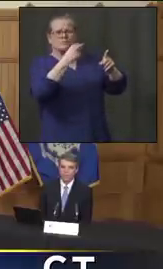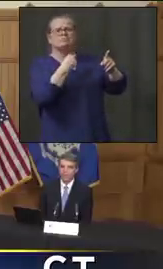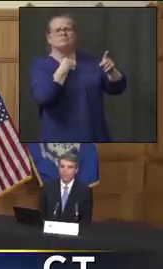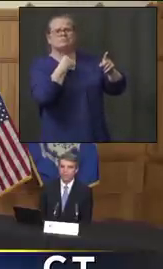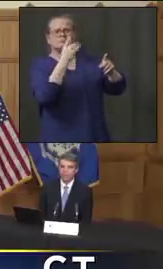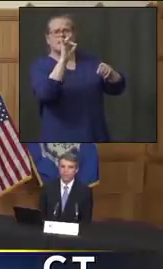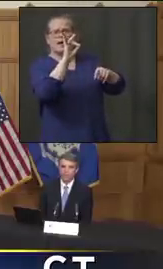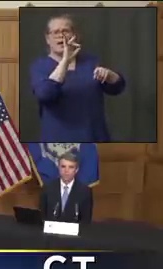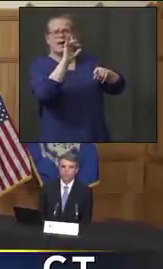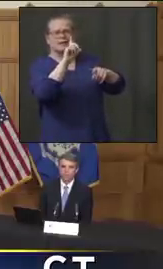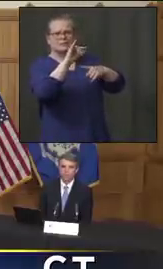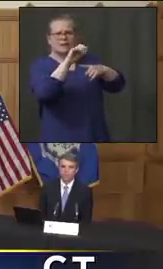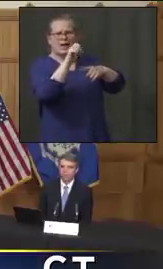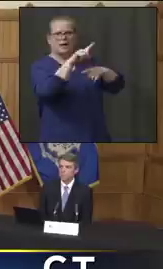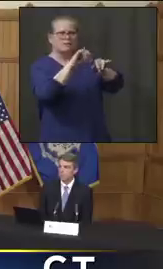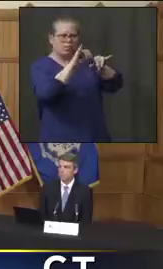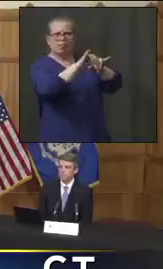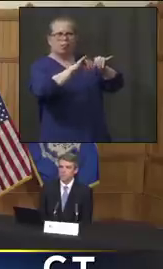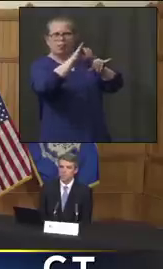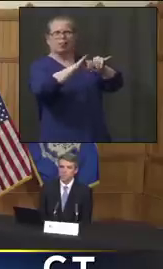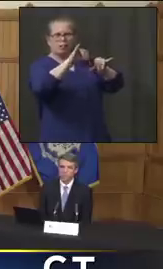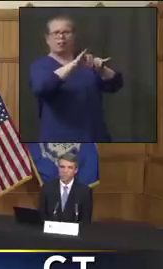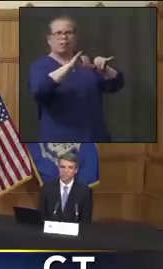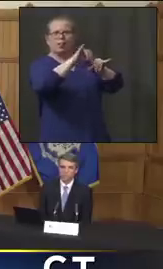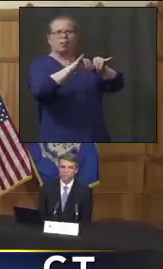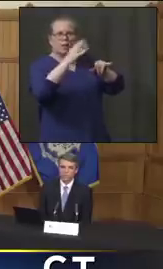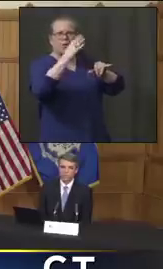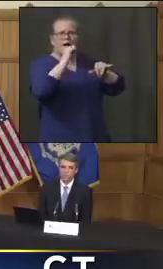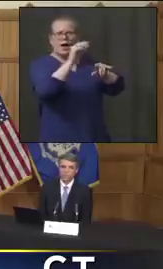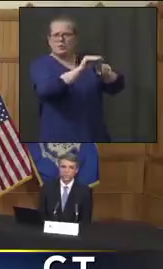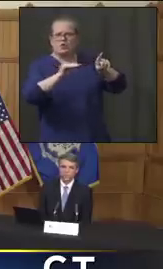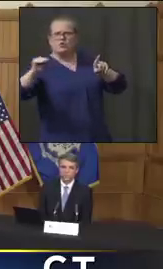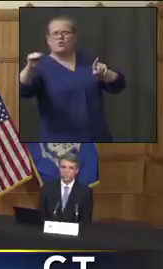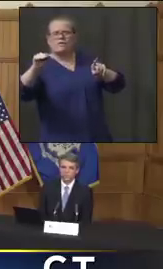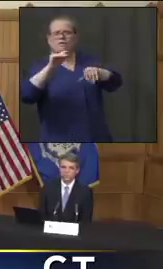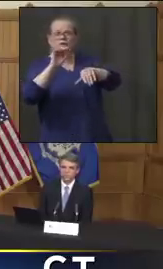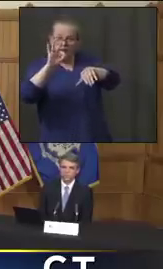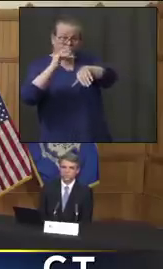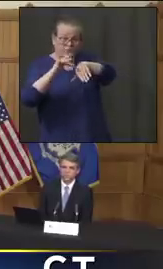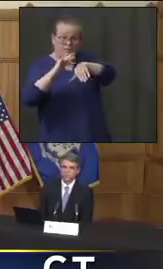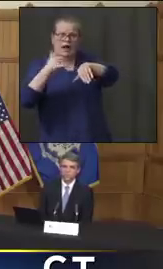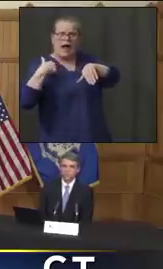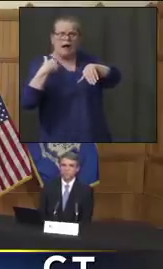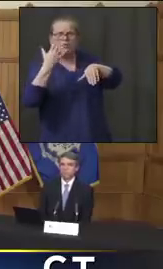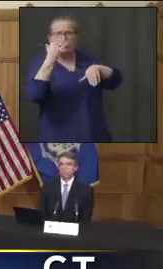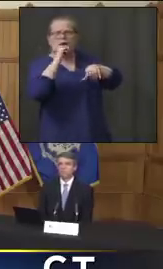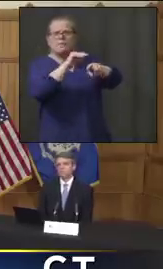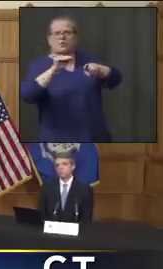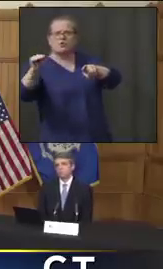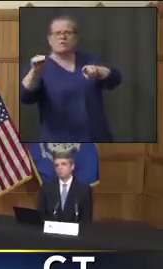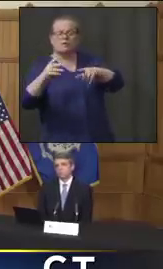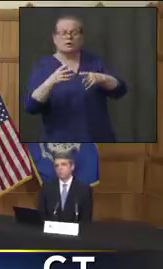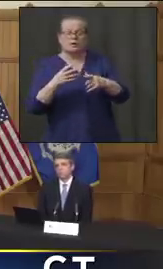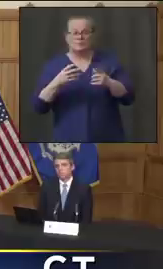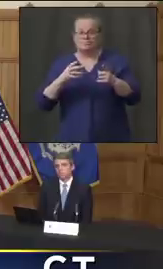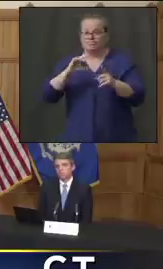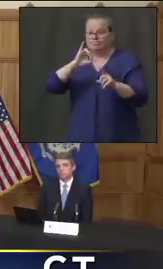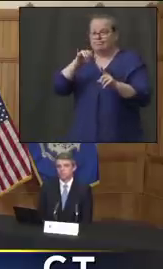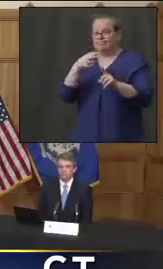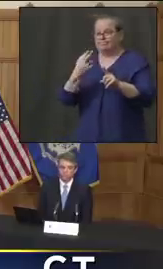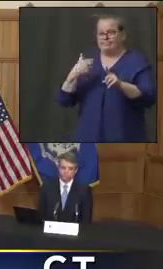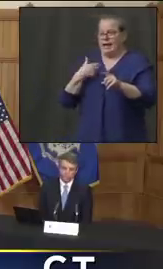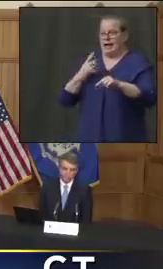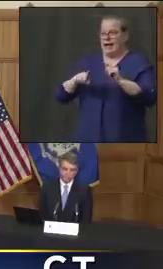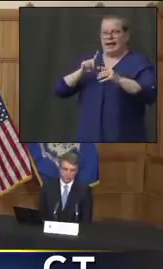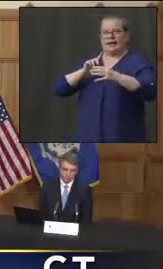hard to comment on a particular case. Yeah. But we'll be happy to follow up with you outside this press conference to talk further about